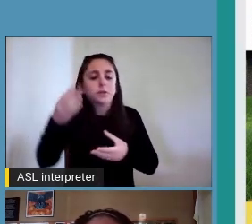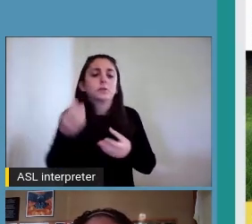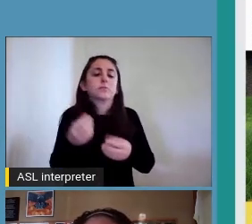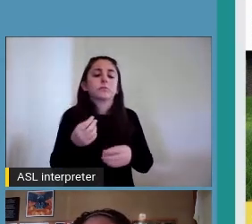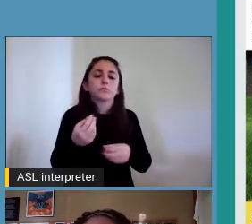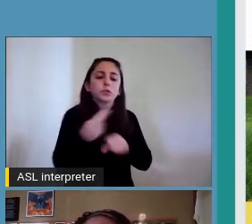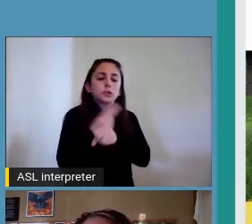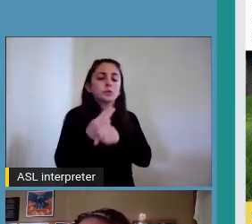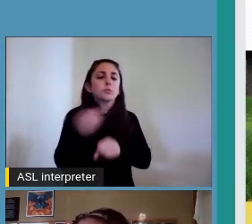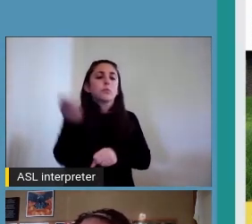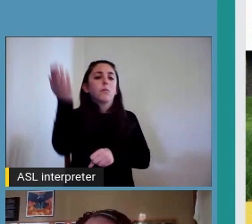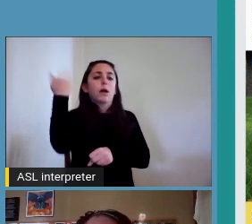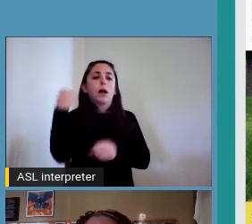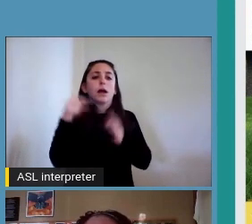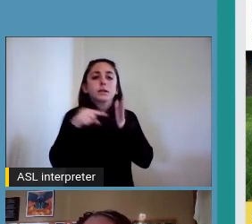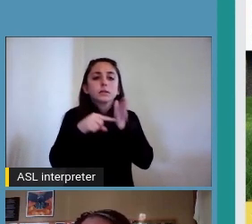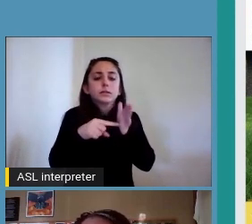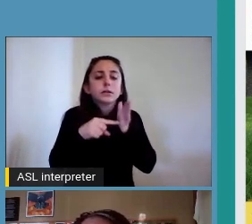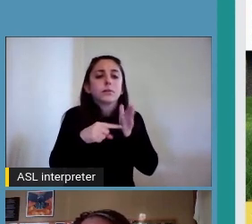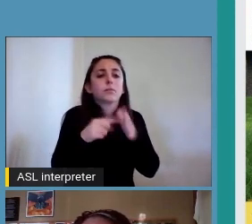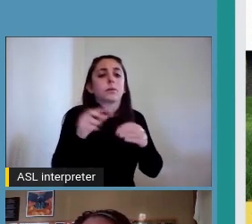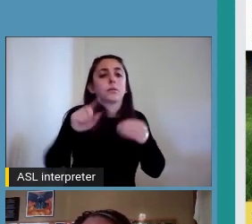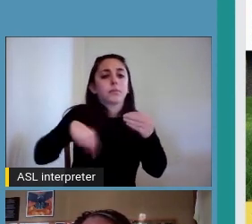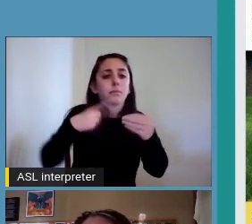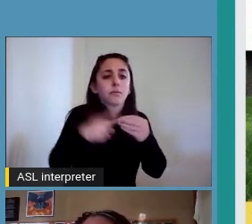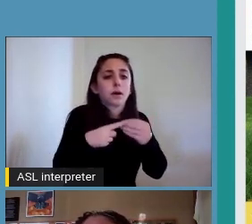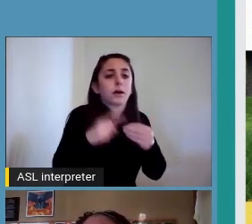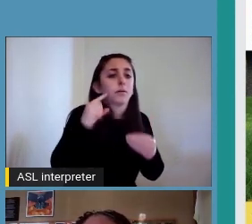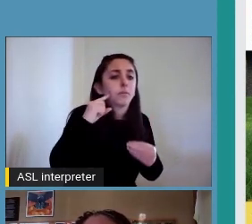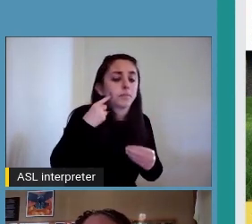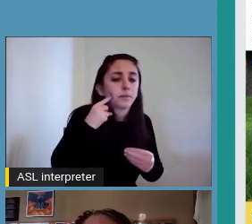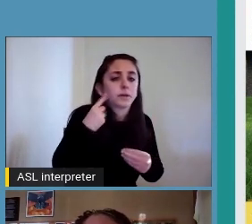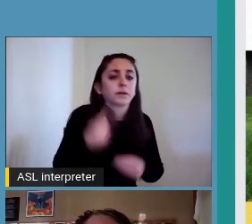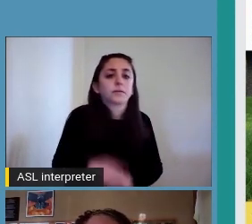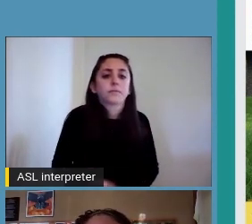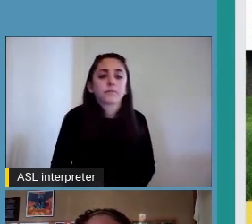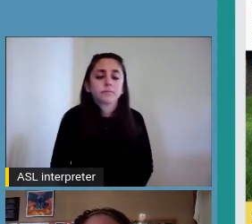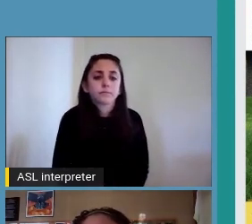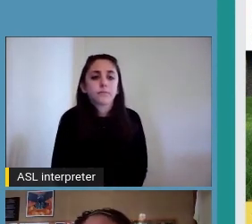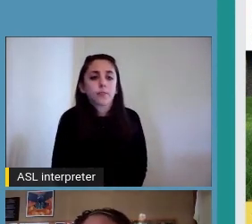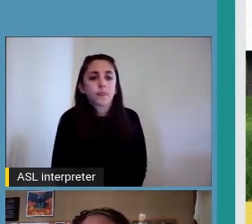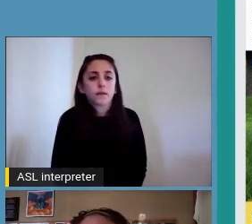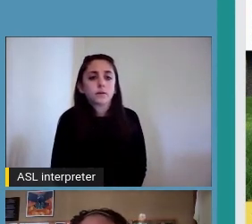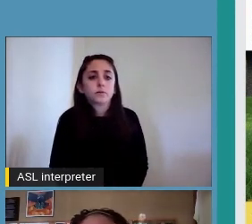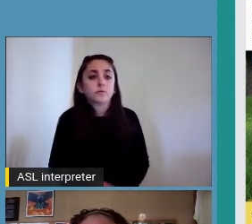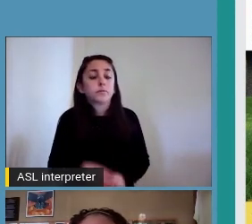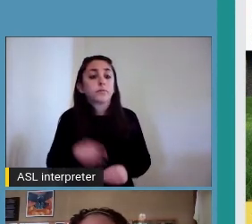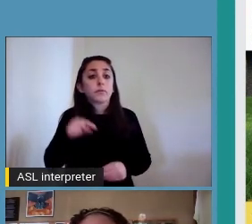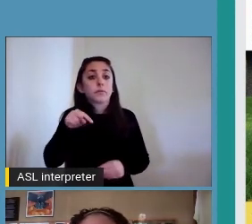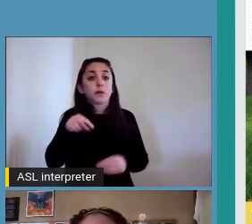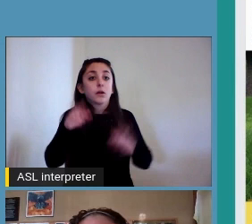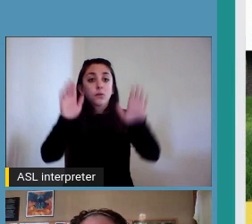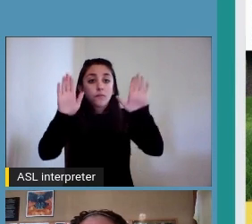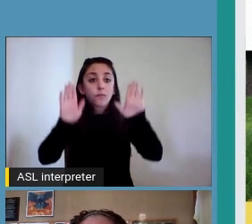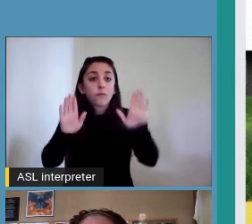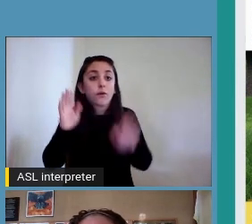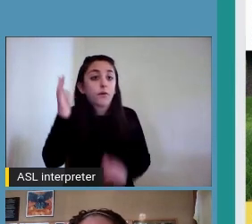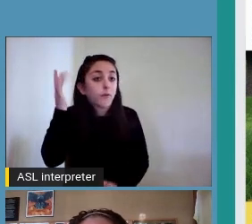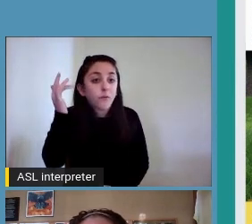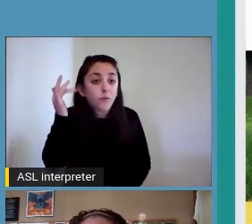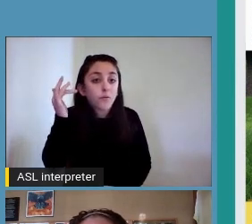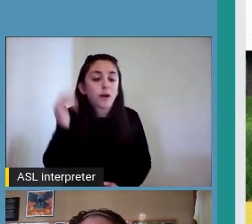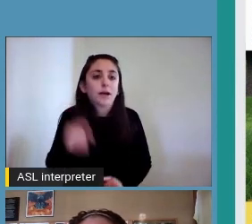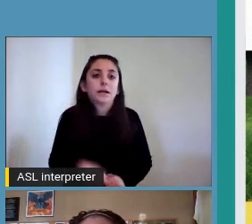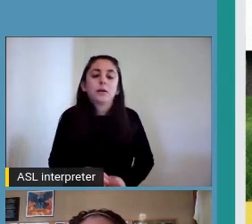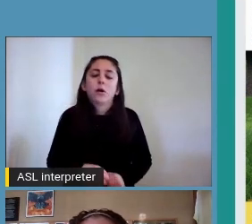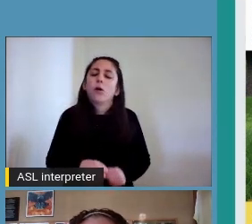exhibit about bees and one about pollinators in the past few years. And what was great about this is that there was really expanded